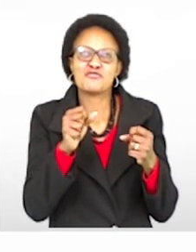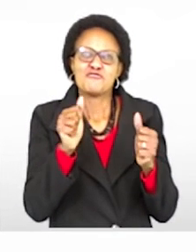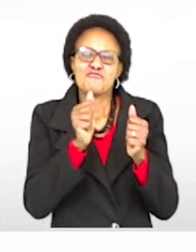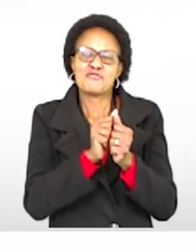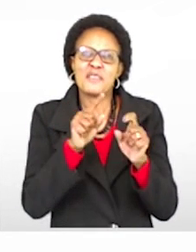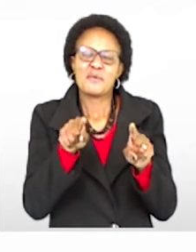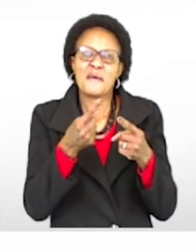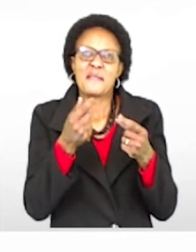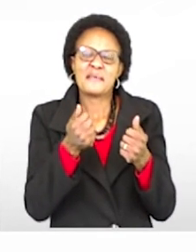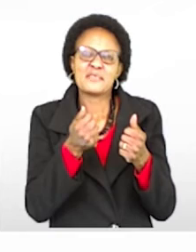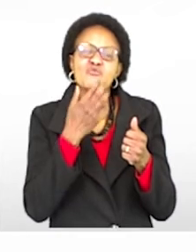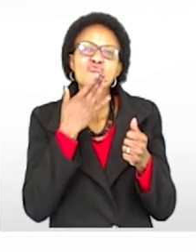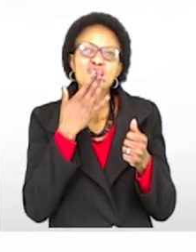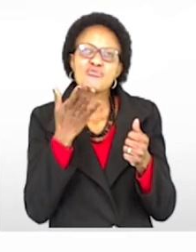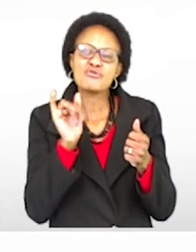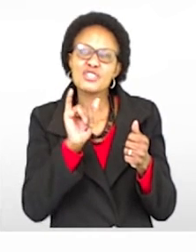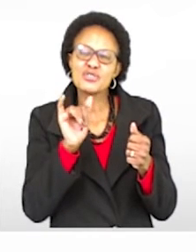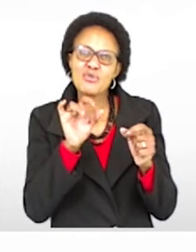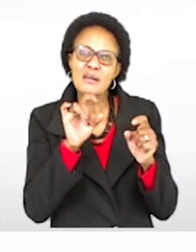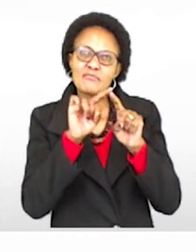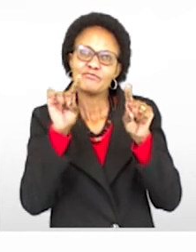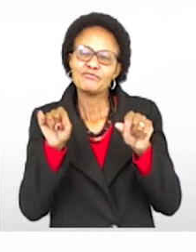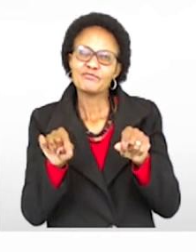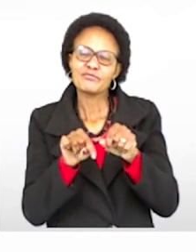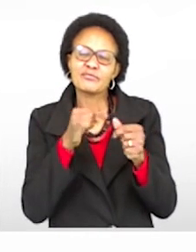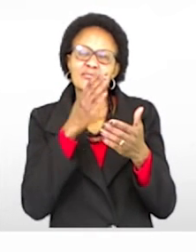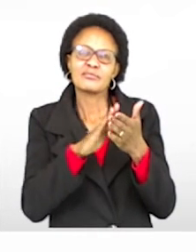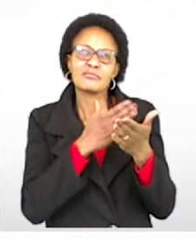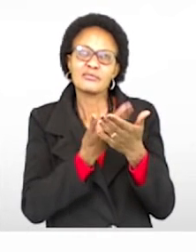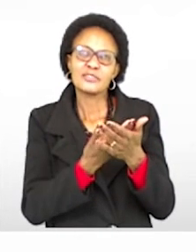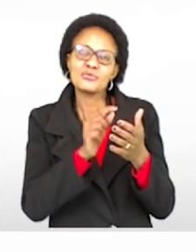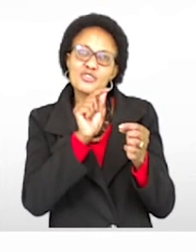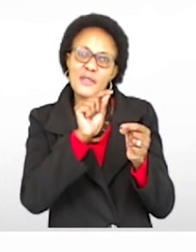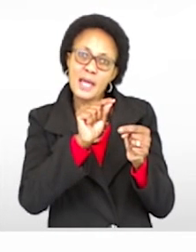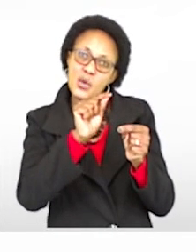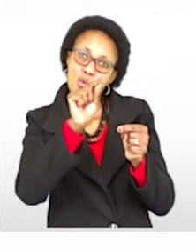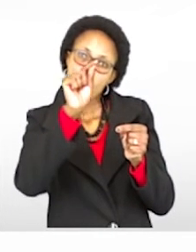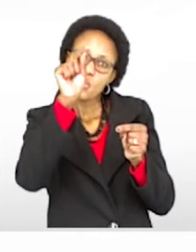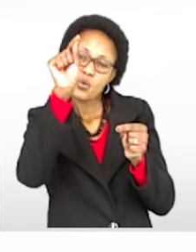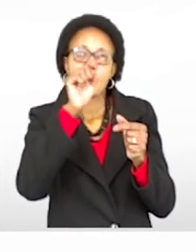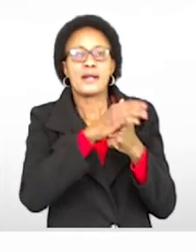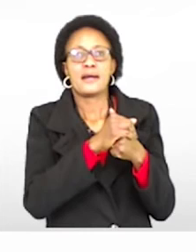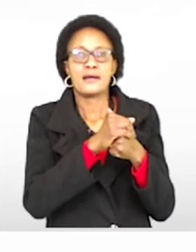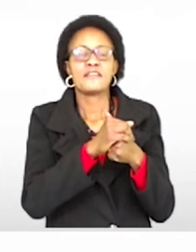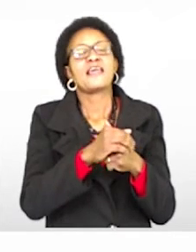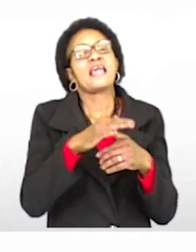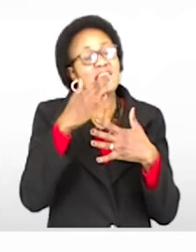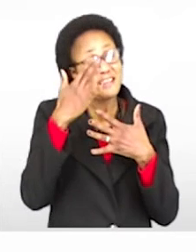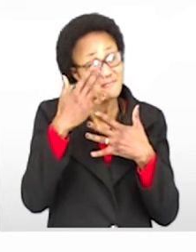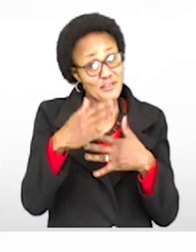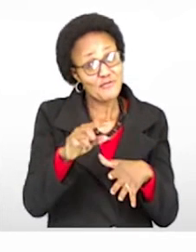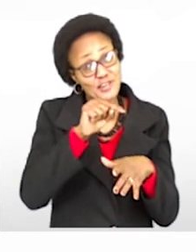like you to please connect the dots. Once you're done with that, I would like you to also color the